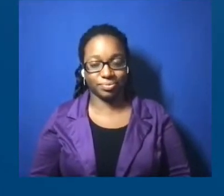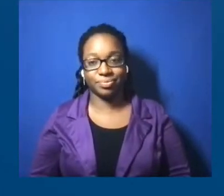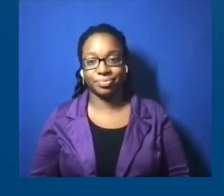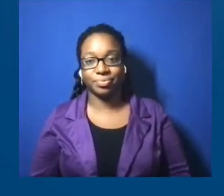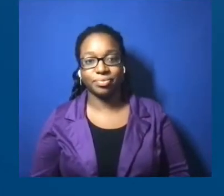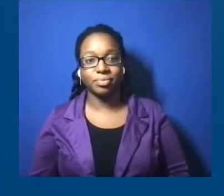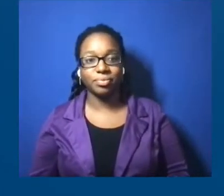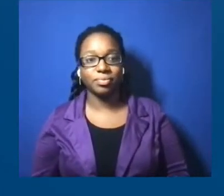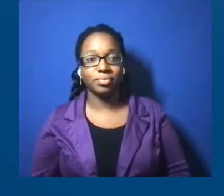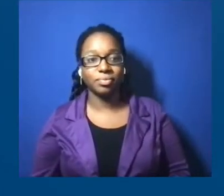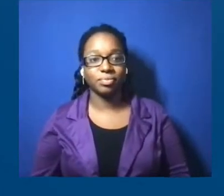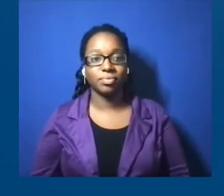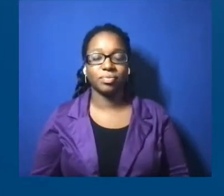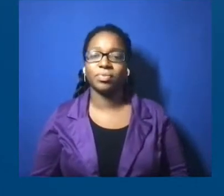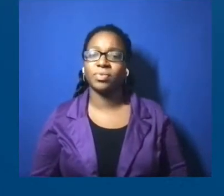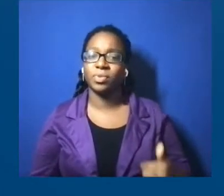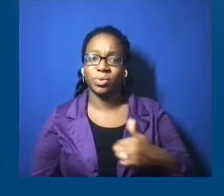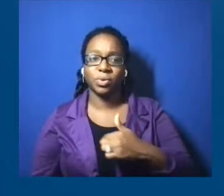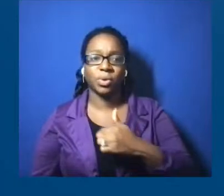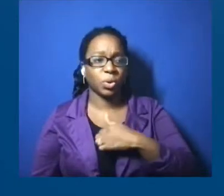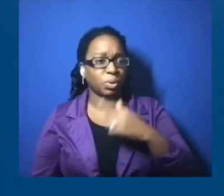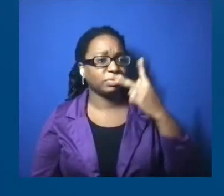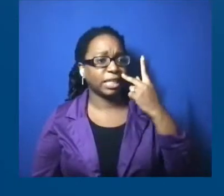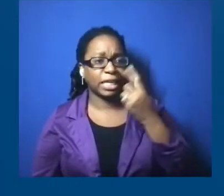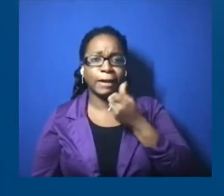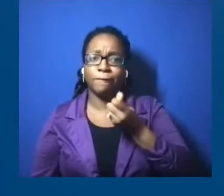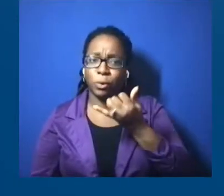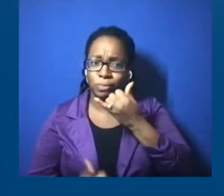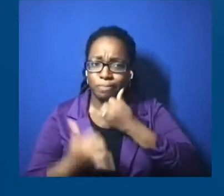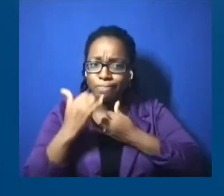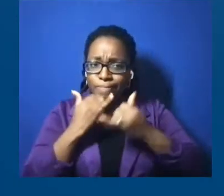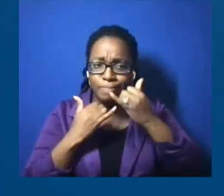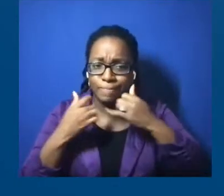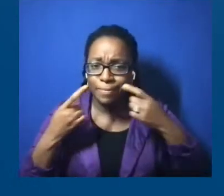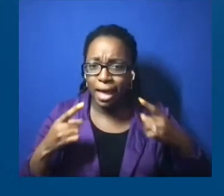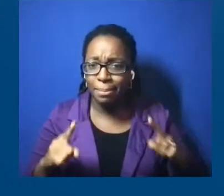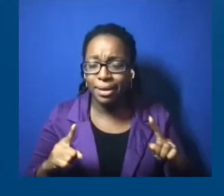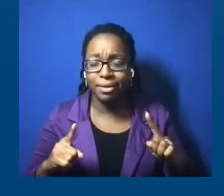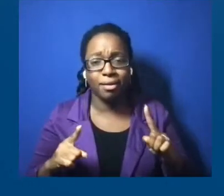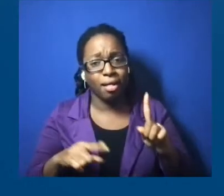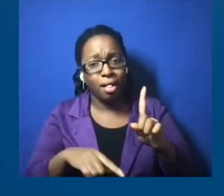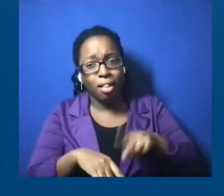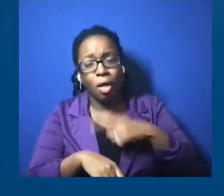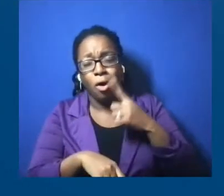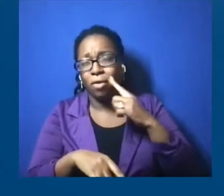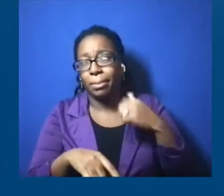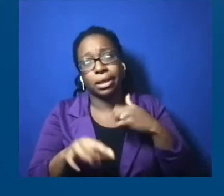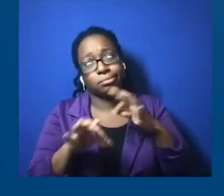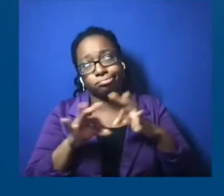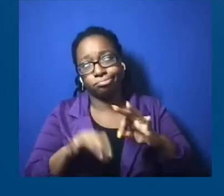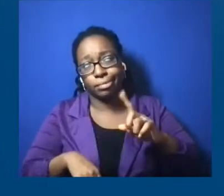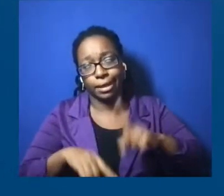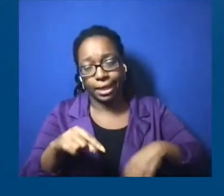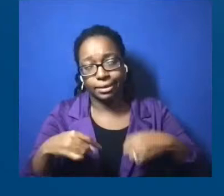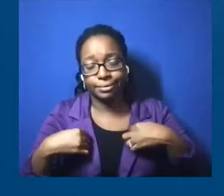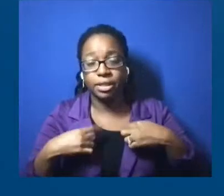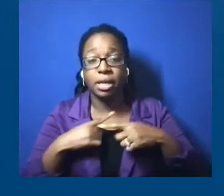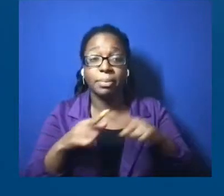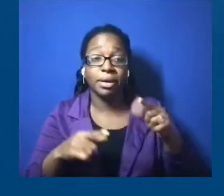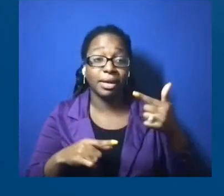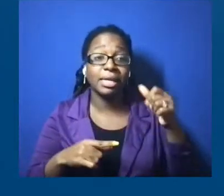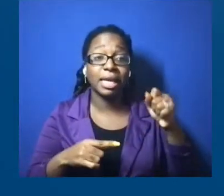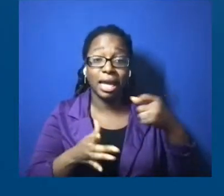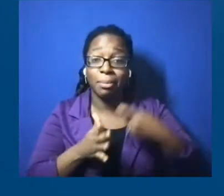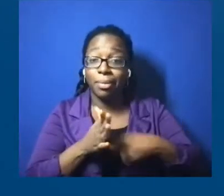Because of the number of actions we've taken, and it's take too long to go into detail, but guess what? Gas prices are coming